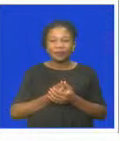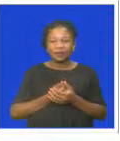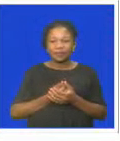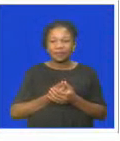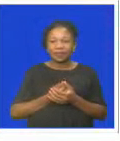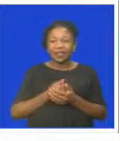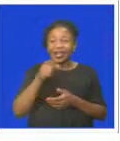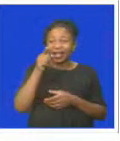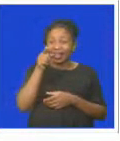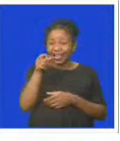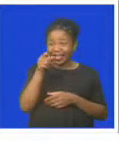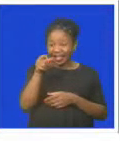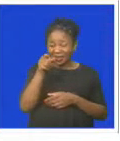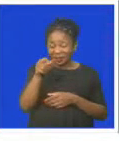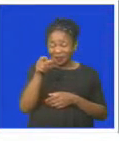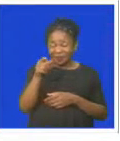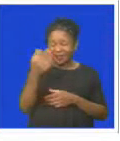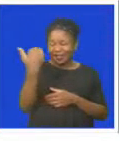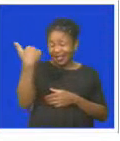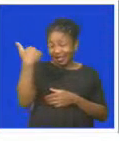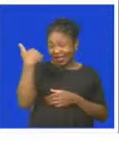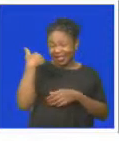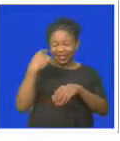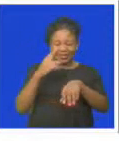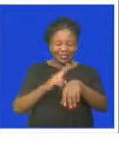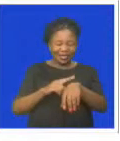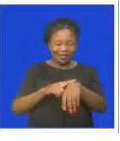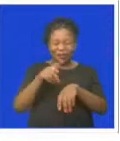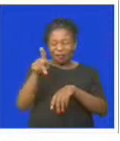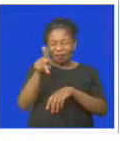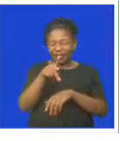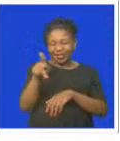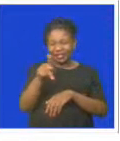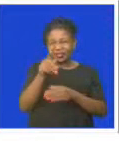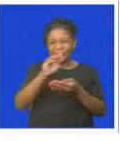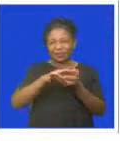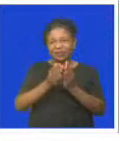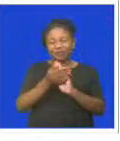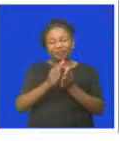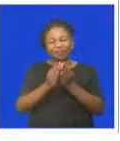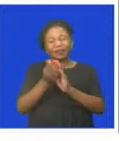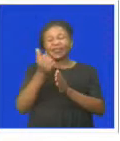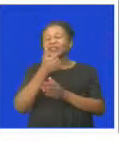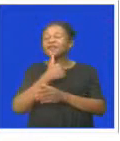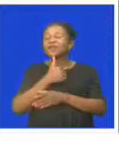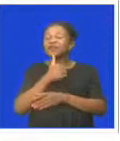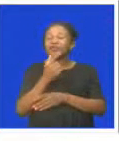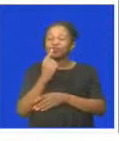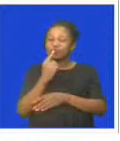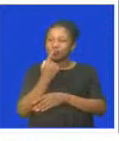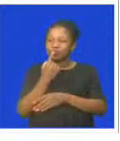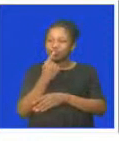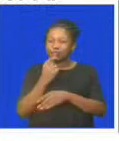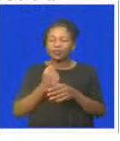This is the pattern that we made last time. Pattern using some sweet wrappers.